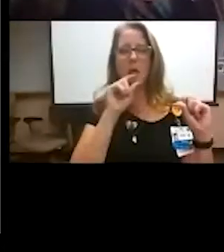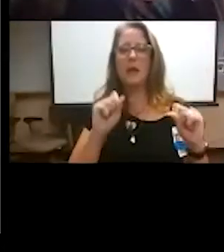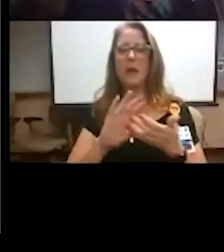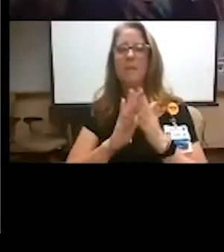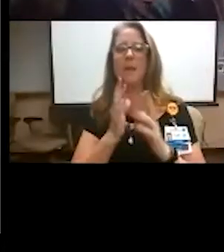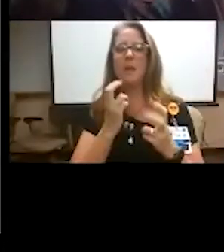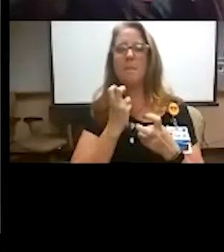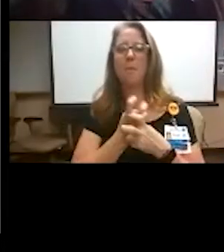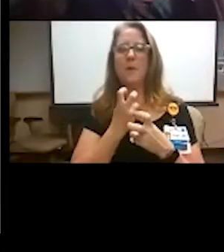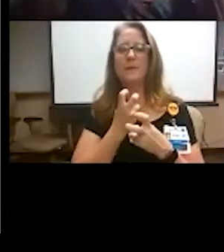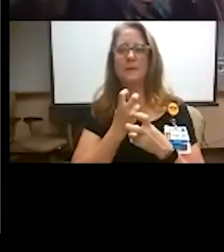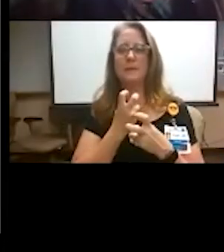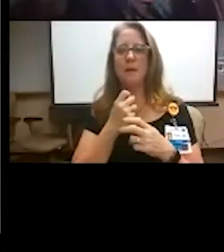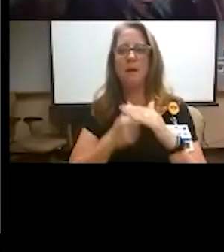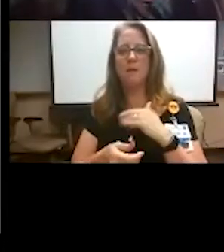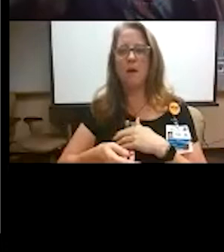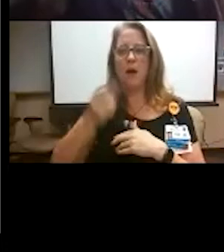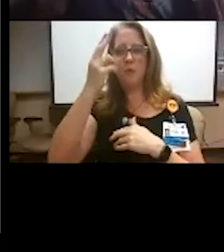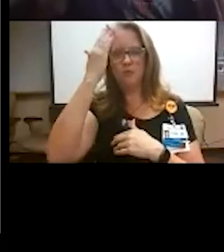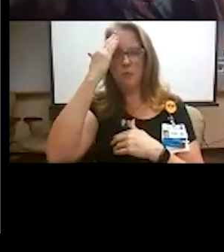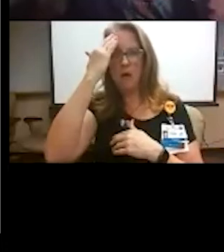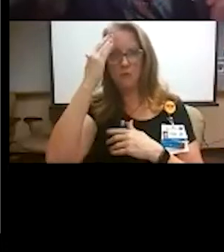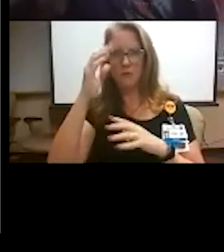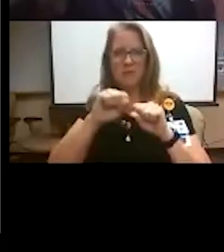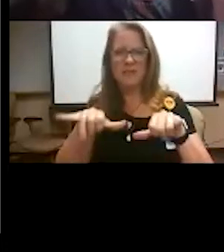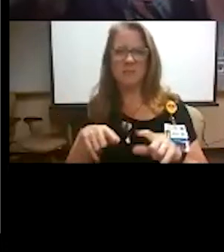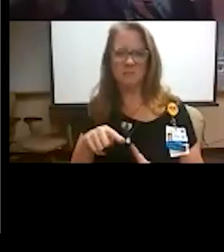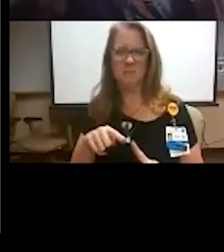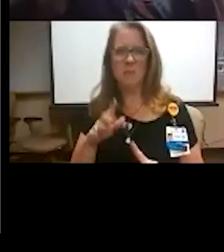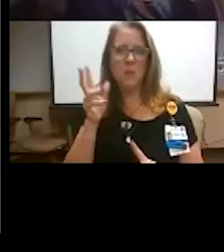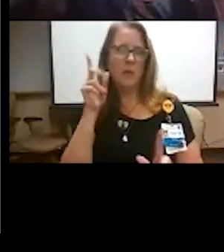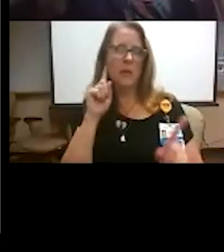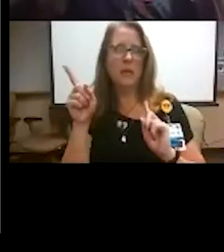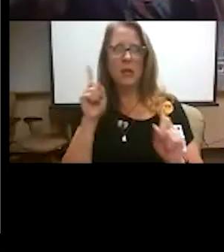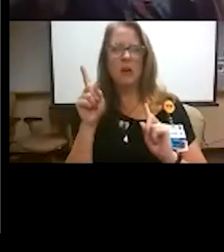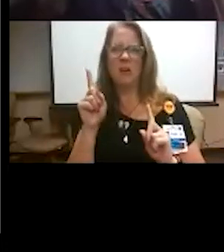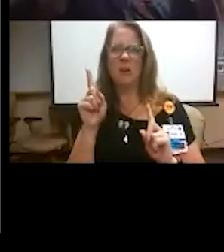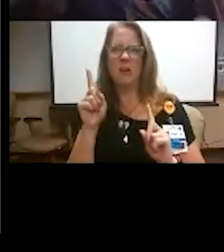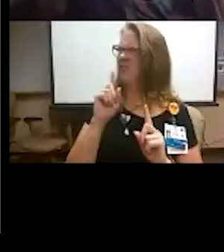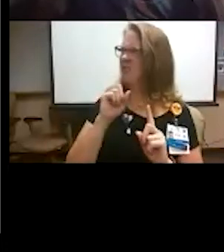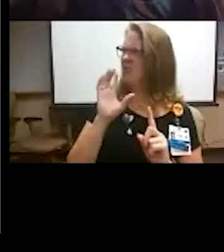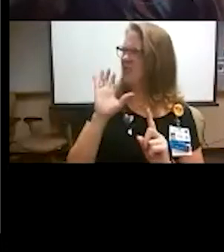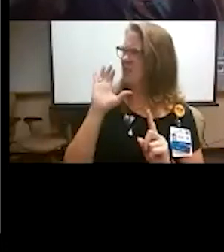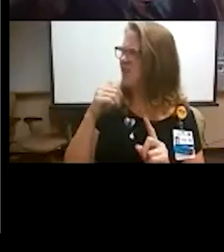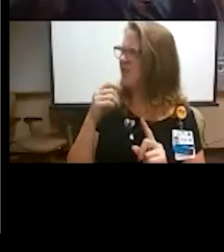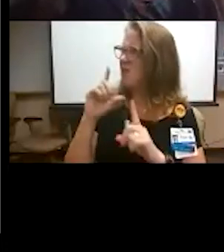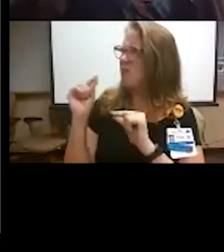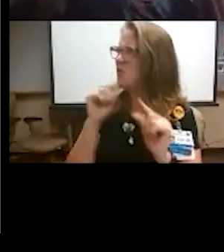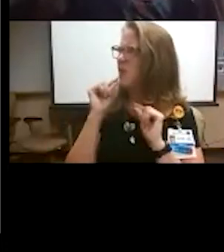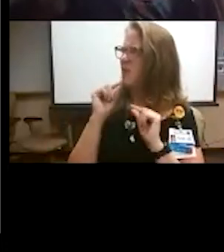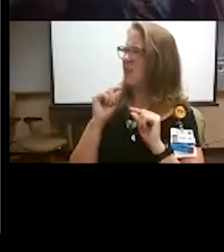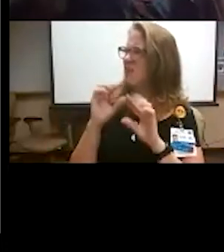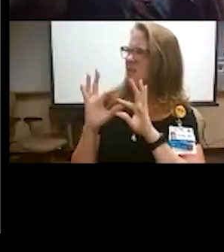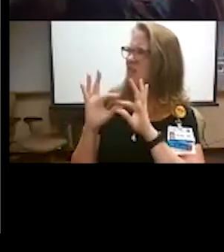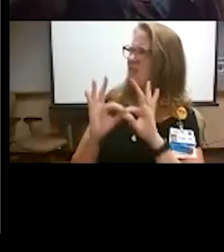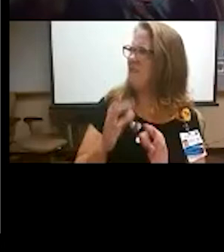the influence of chronic hyperarousal. So you will hear increasingly bizarre rumors that are not attached to